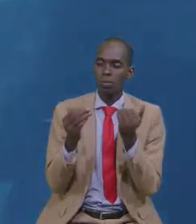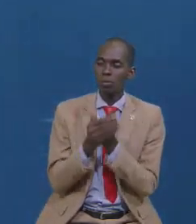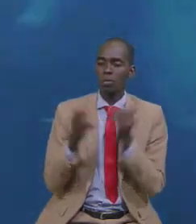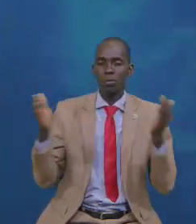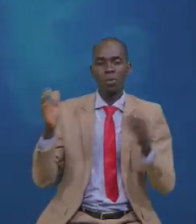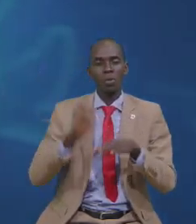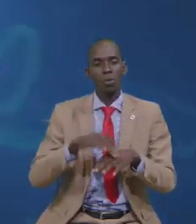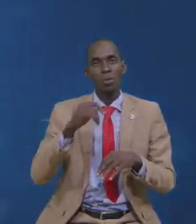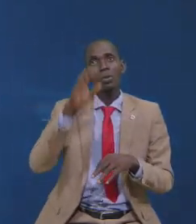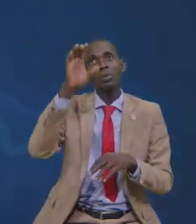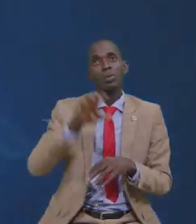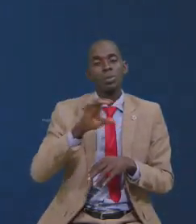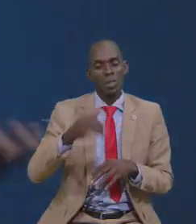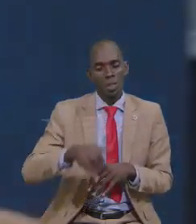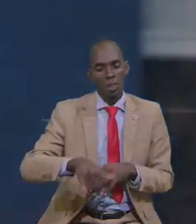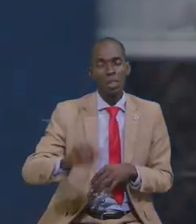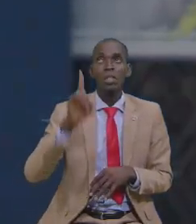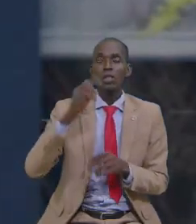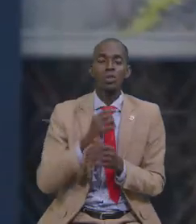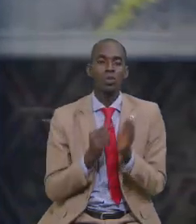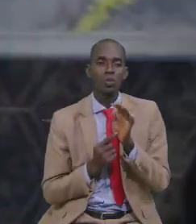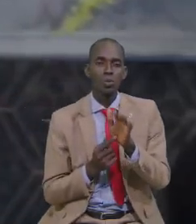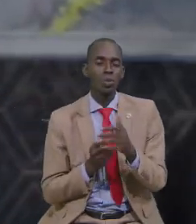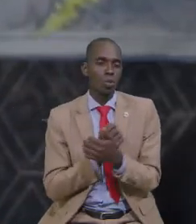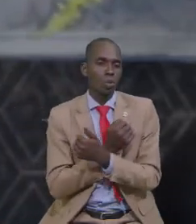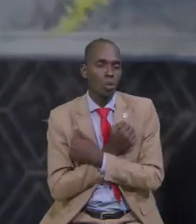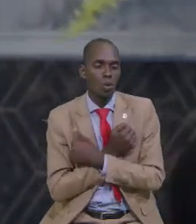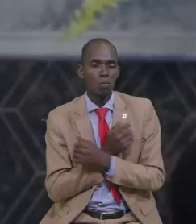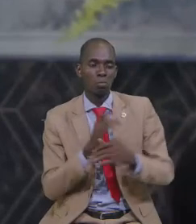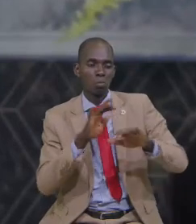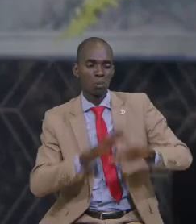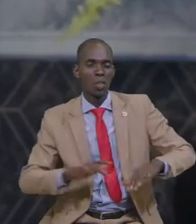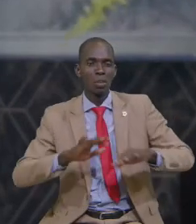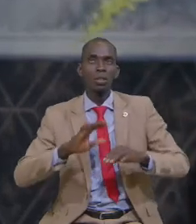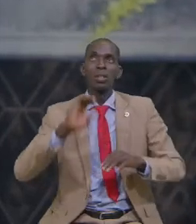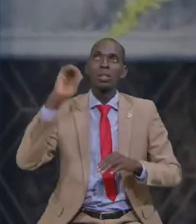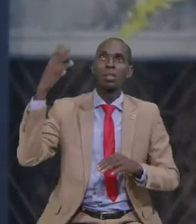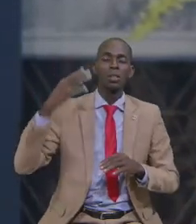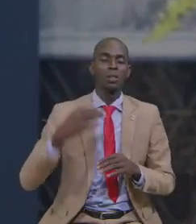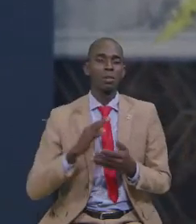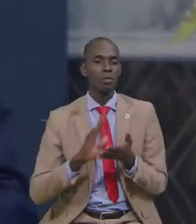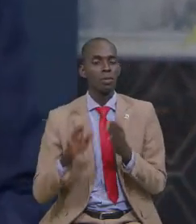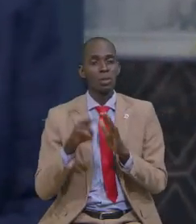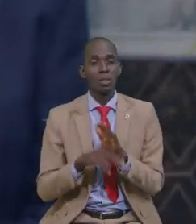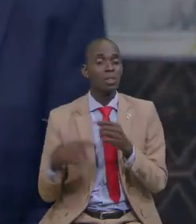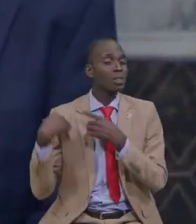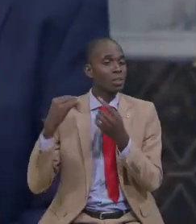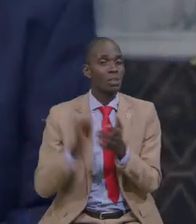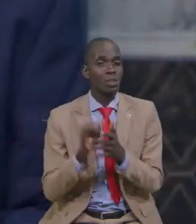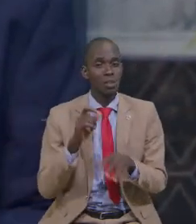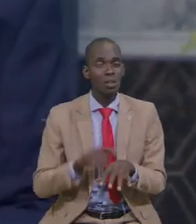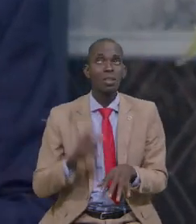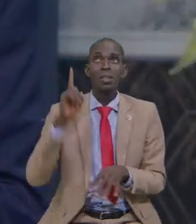mercy. He offered grace. He offered forgiveness. Even since that time, he has prayed for